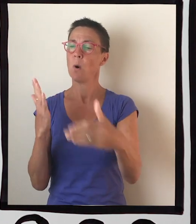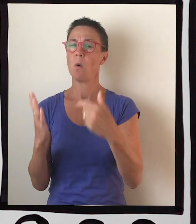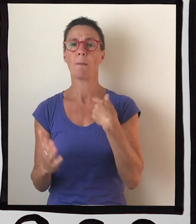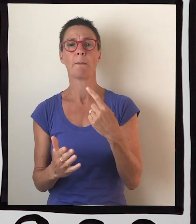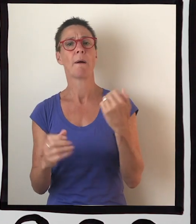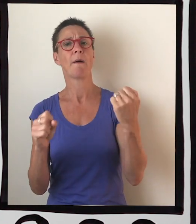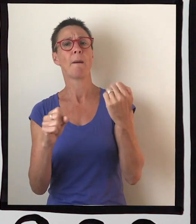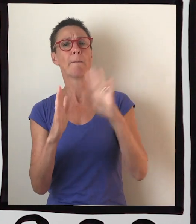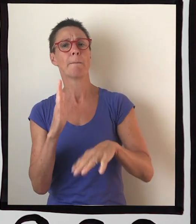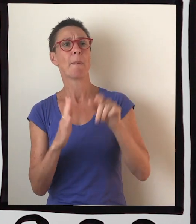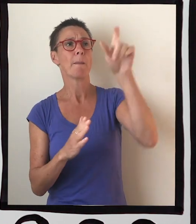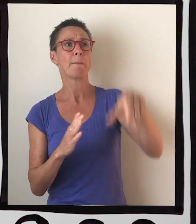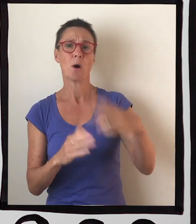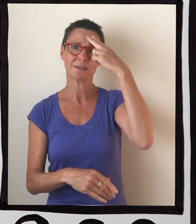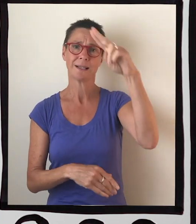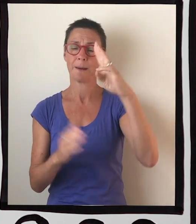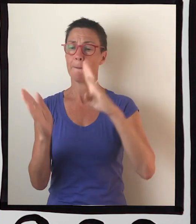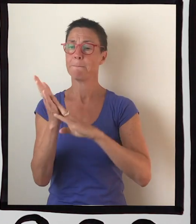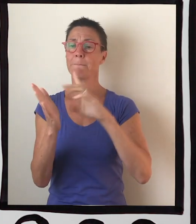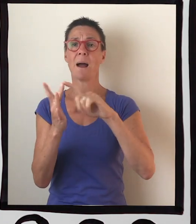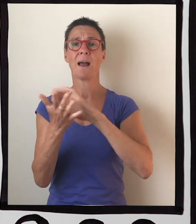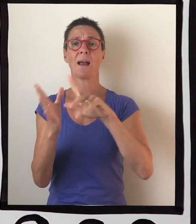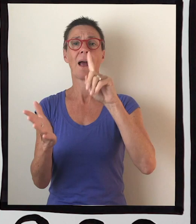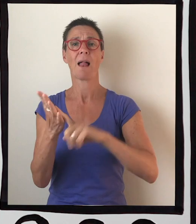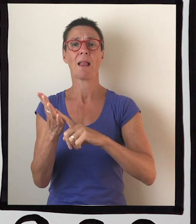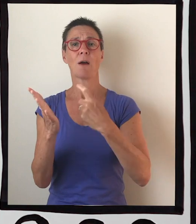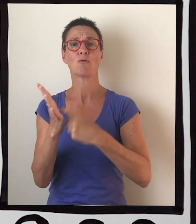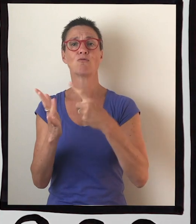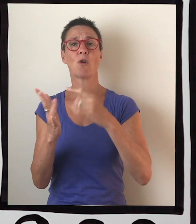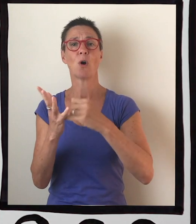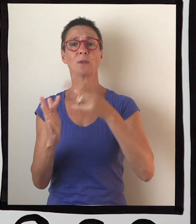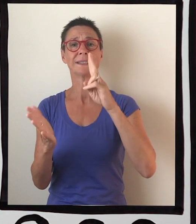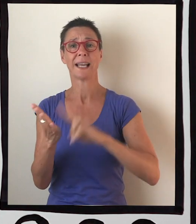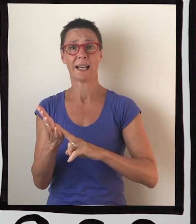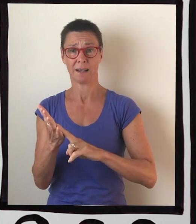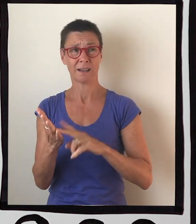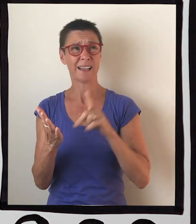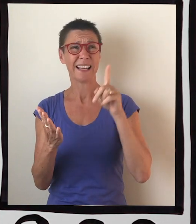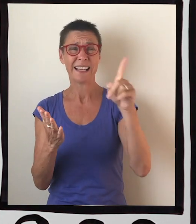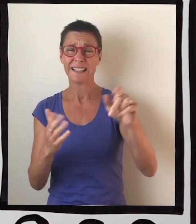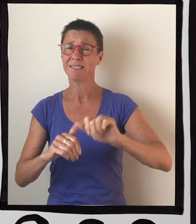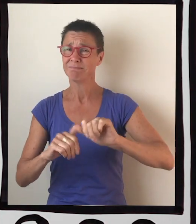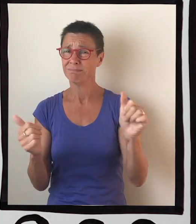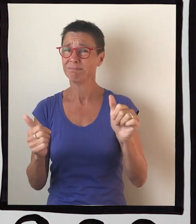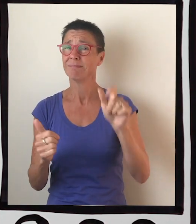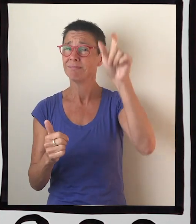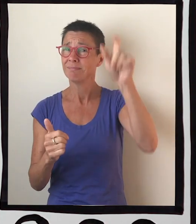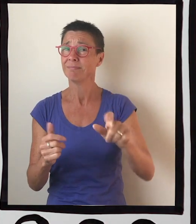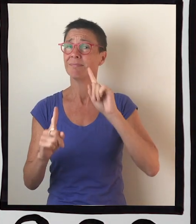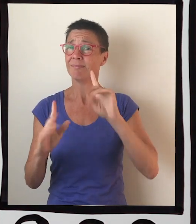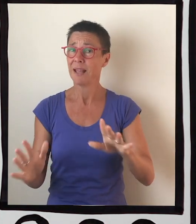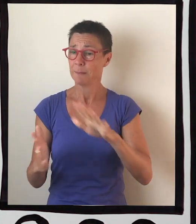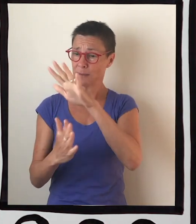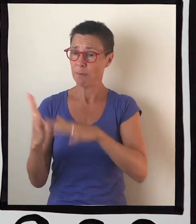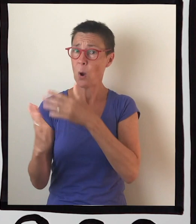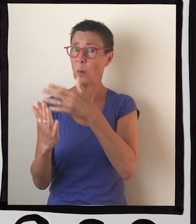refer to a poem by Michael Rosen. Oh, I love Michael Rosen. It's everybody sitting comfortably.